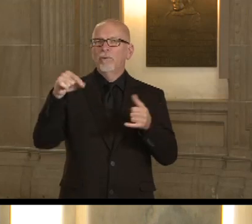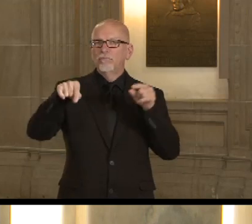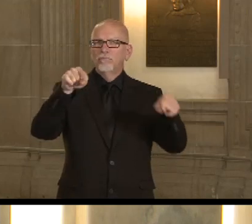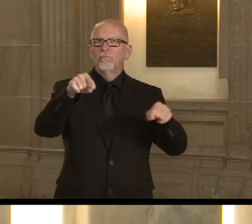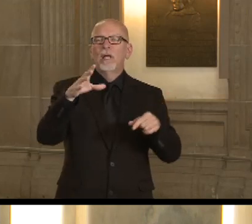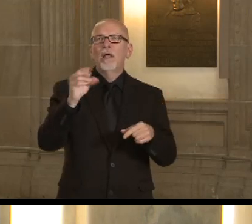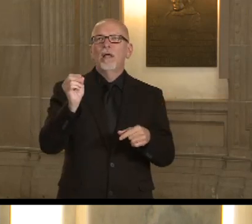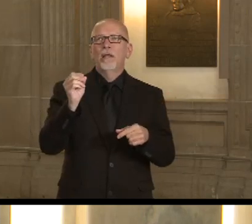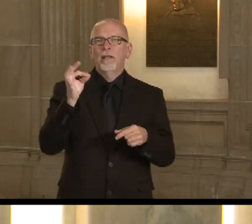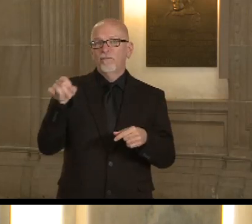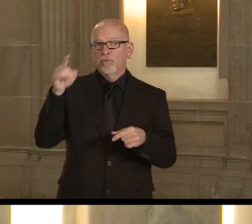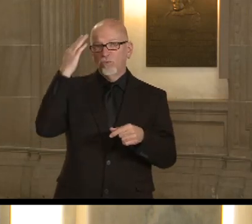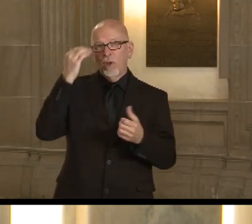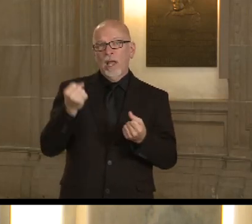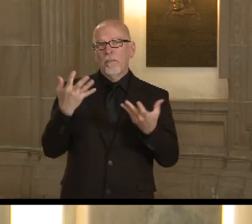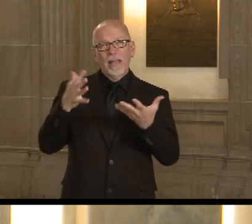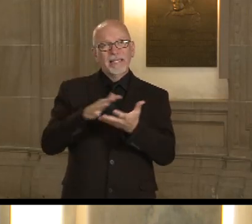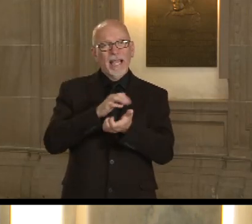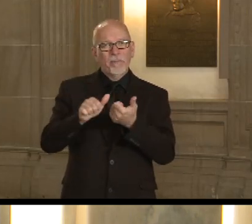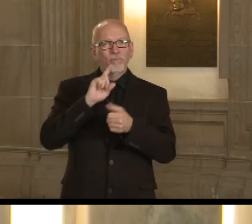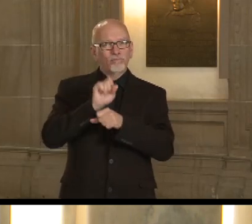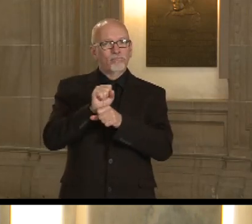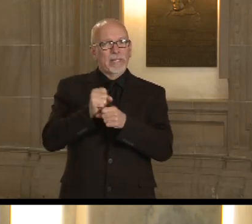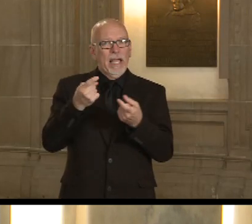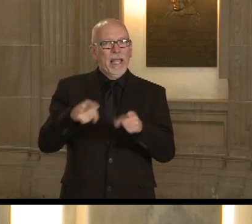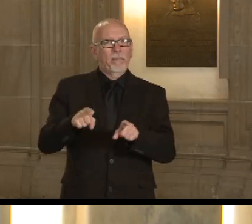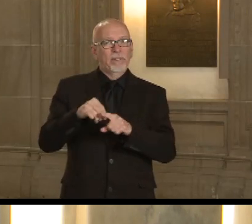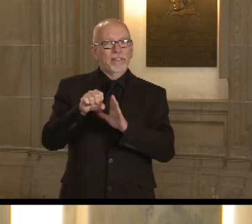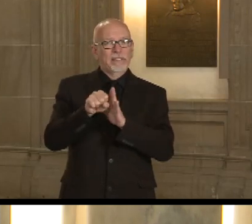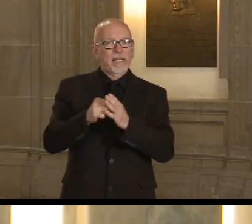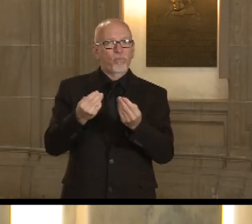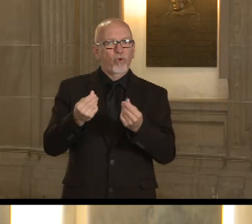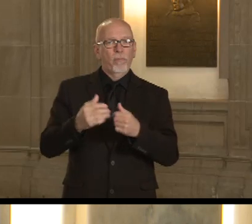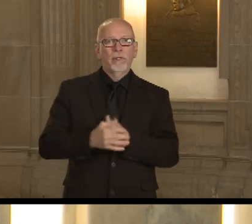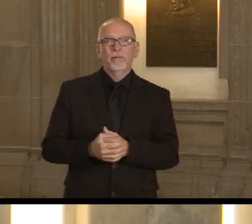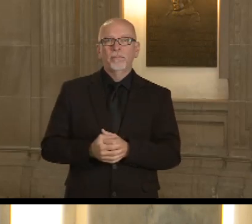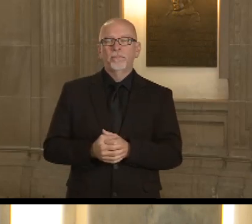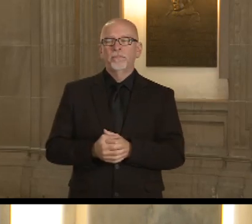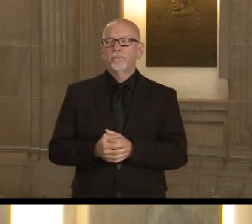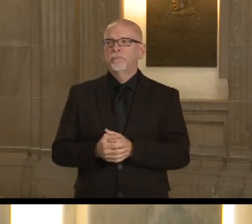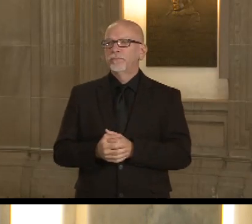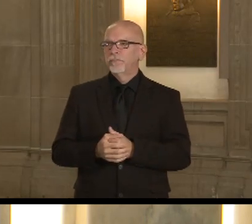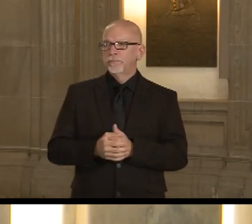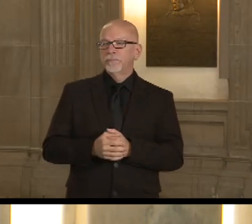and also if you guys know how much damage has been done to state properties.